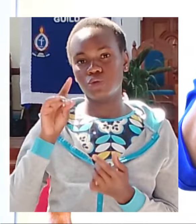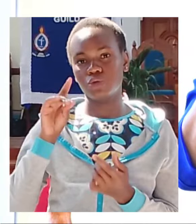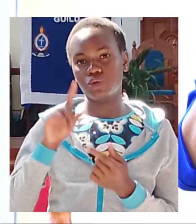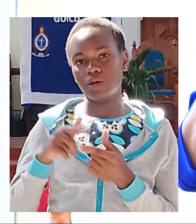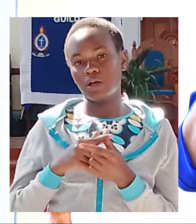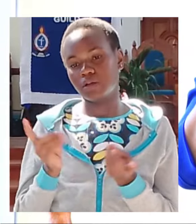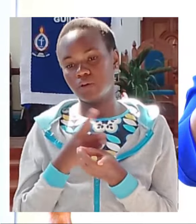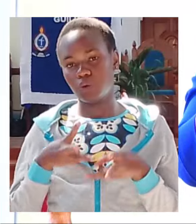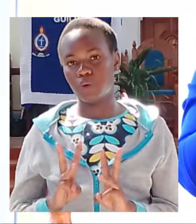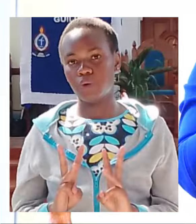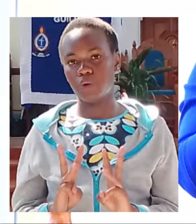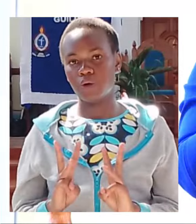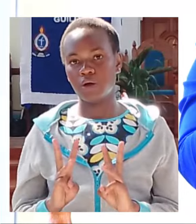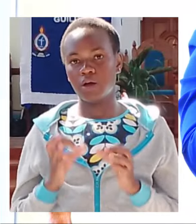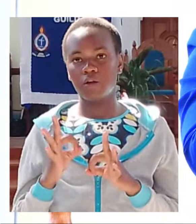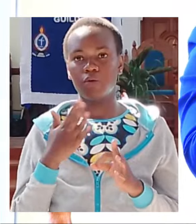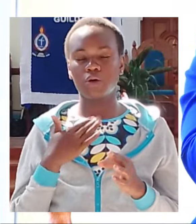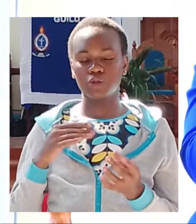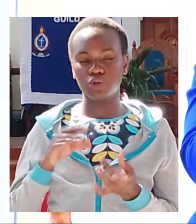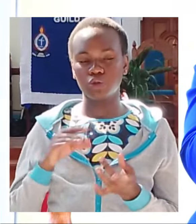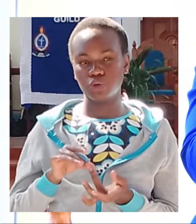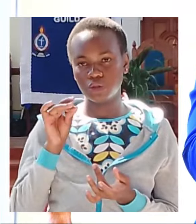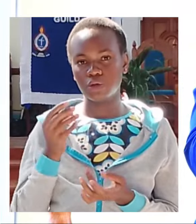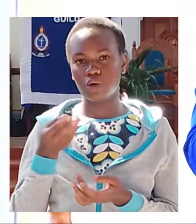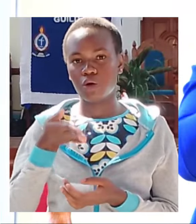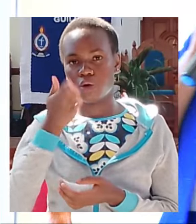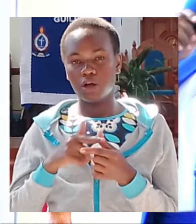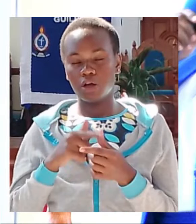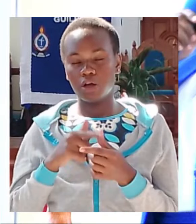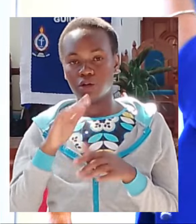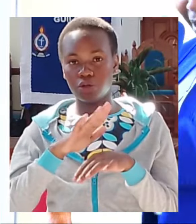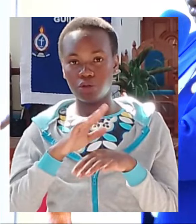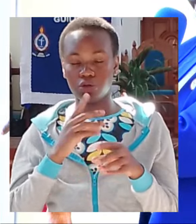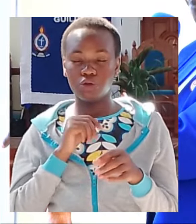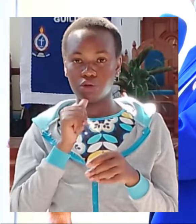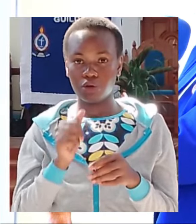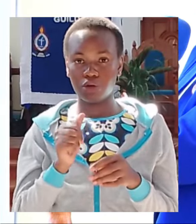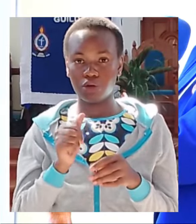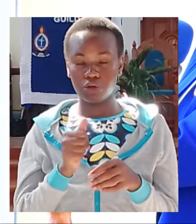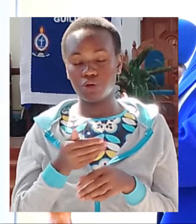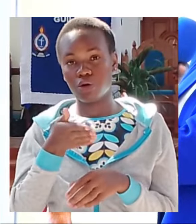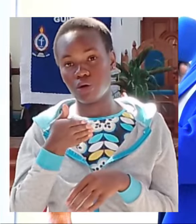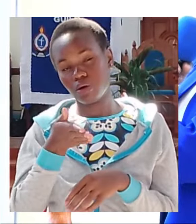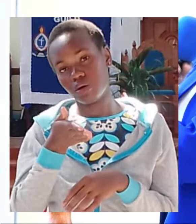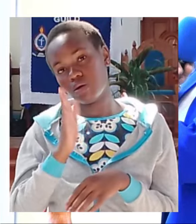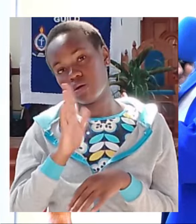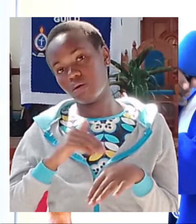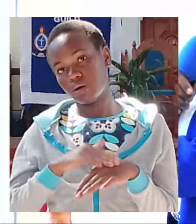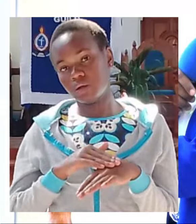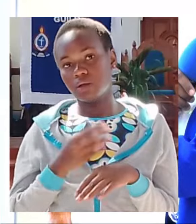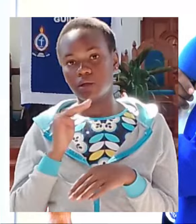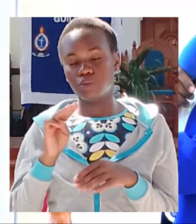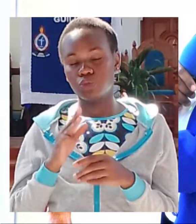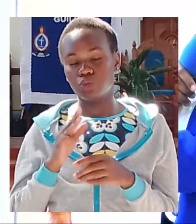options. But if you don't choose him, don't call upon him to help you. Bwana